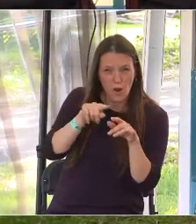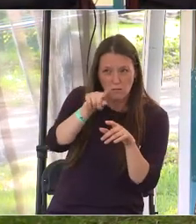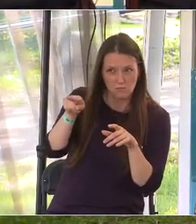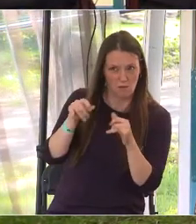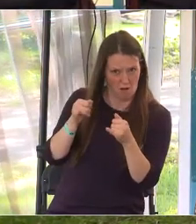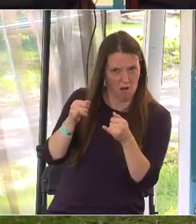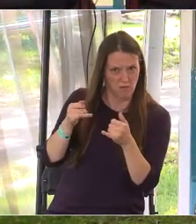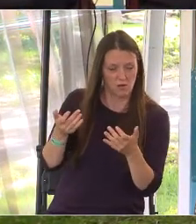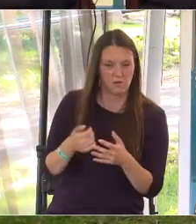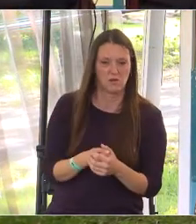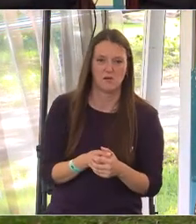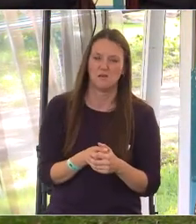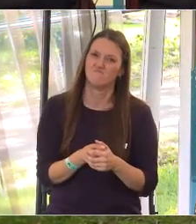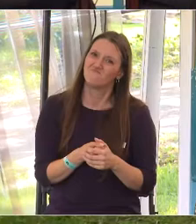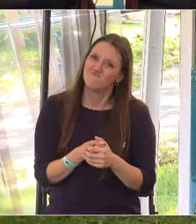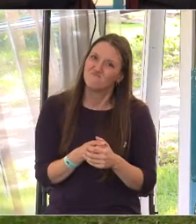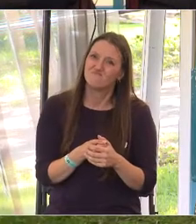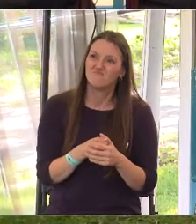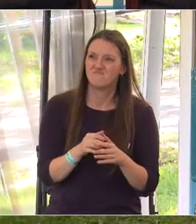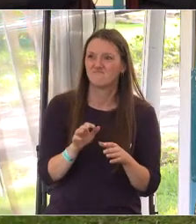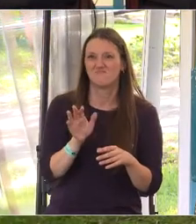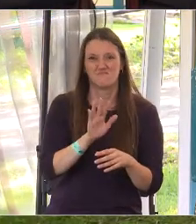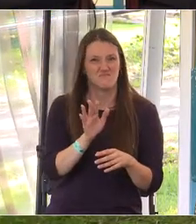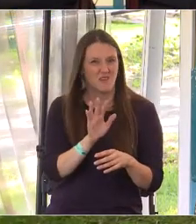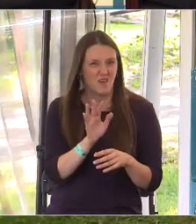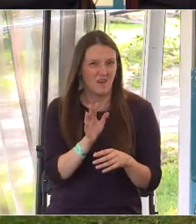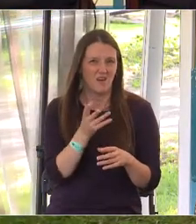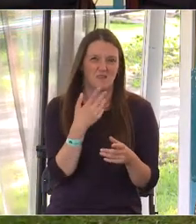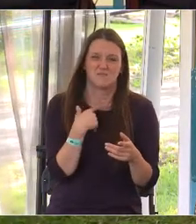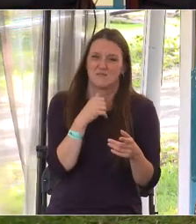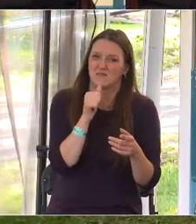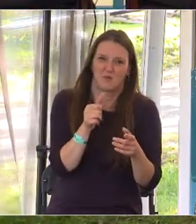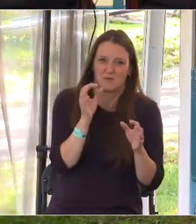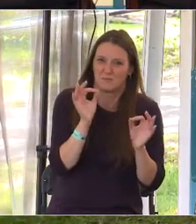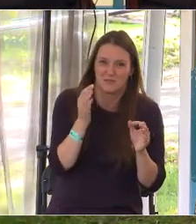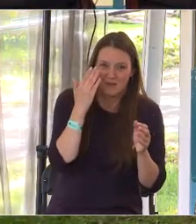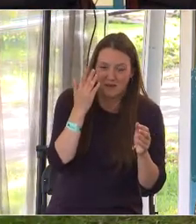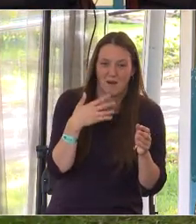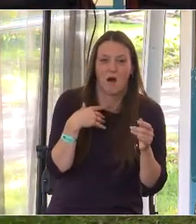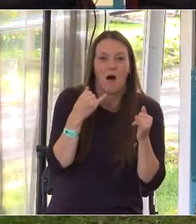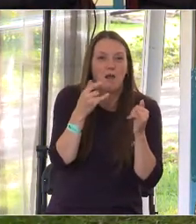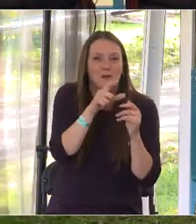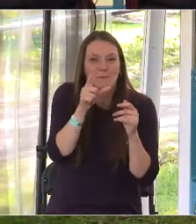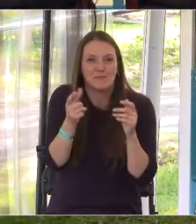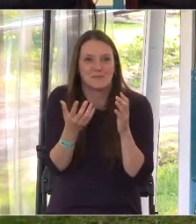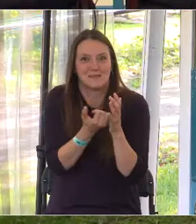I didn't report to the internet, and all of that was to find the people who were. My